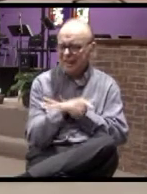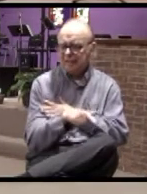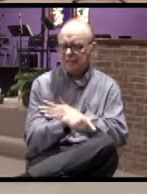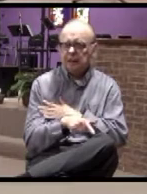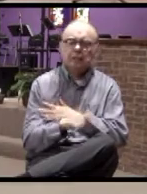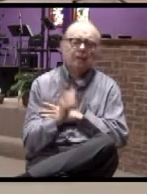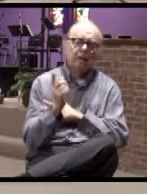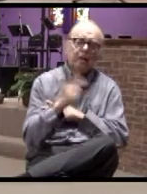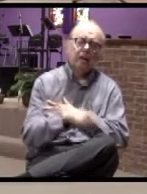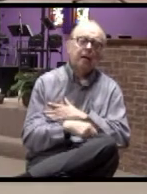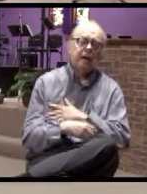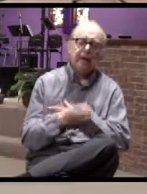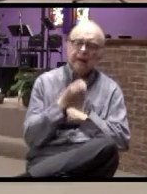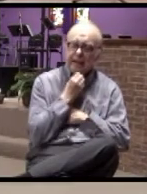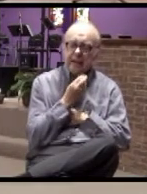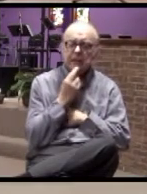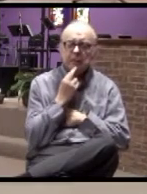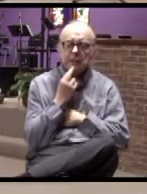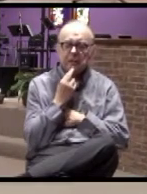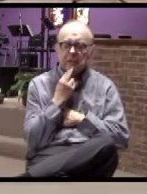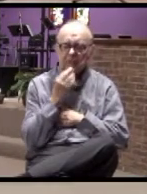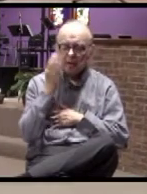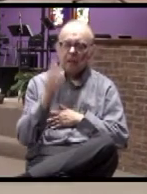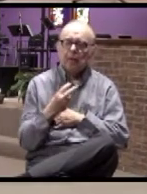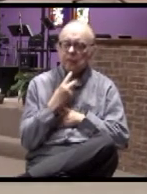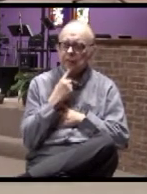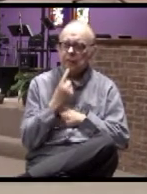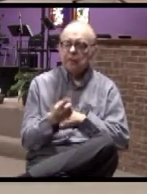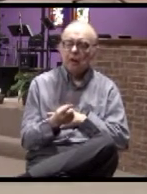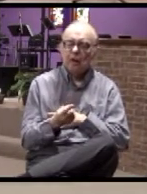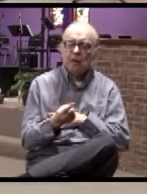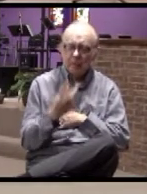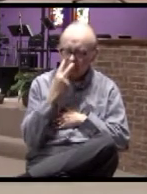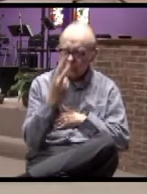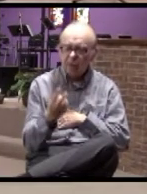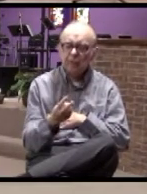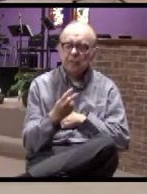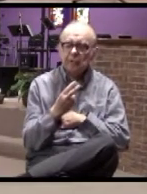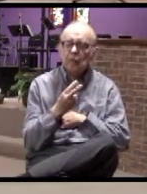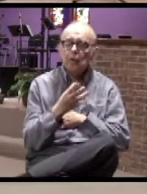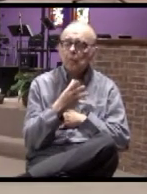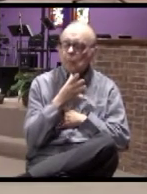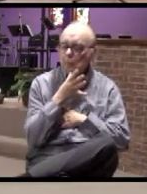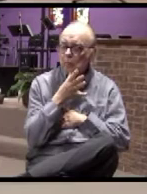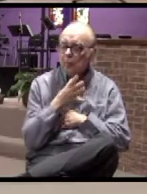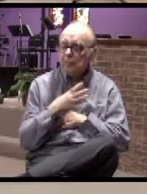while they were out eating in the restaurant, the preacher saw this little old lady.